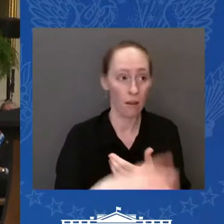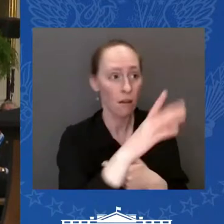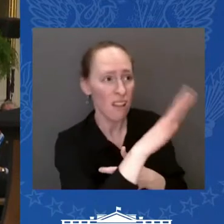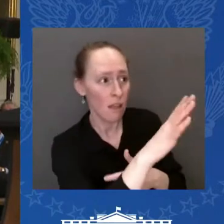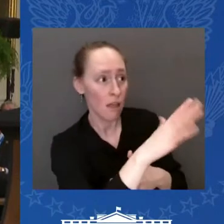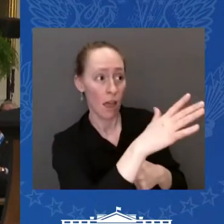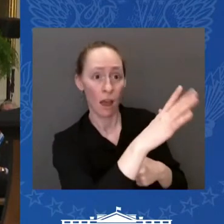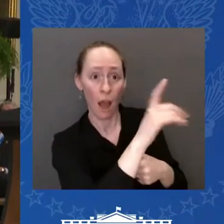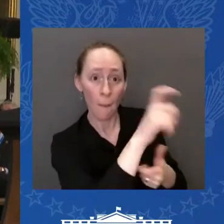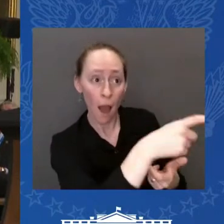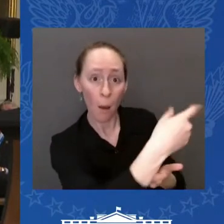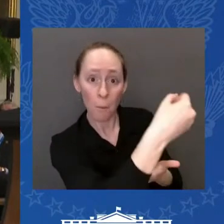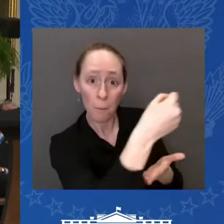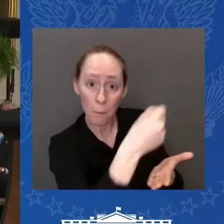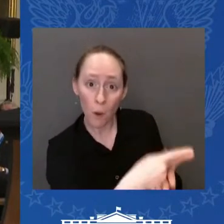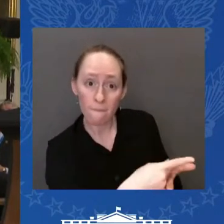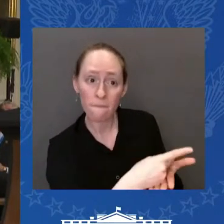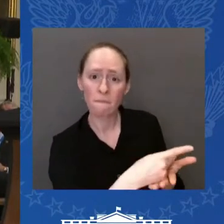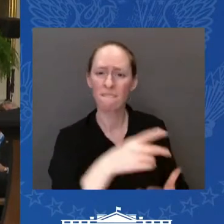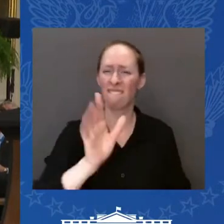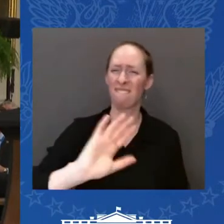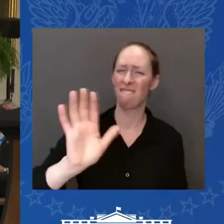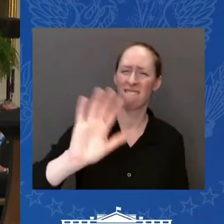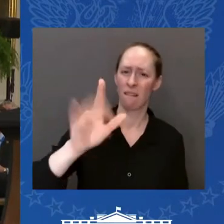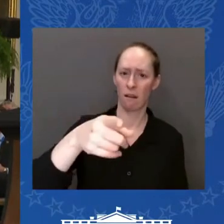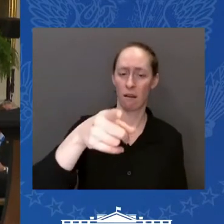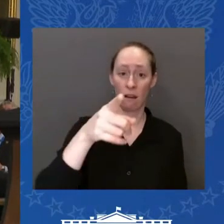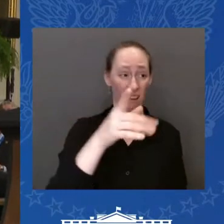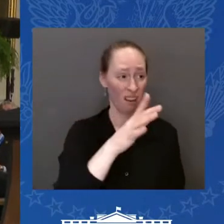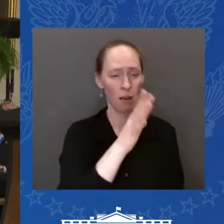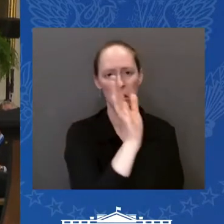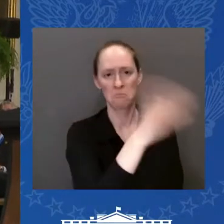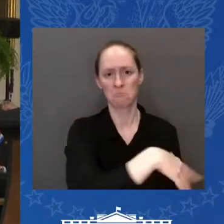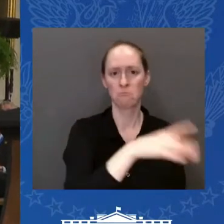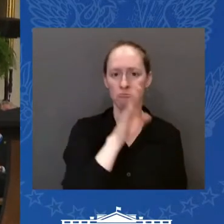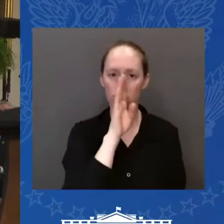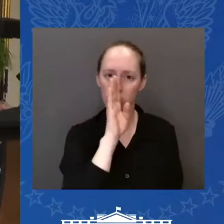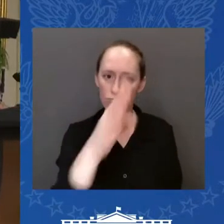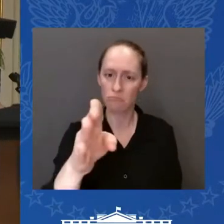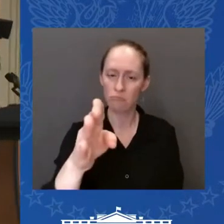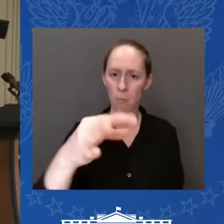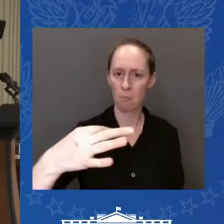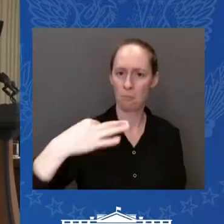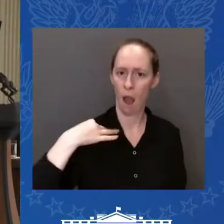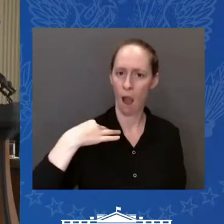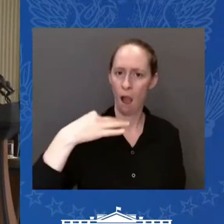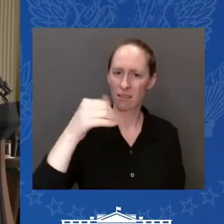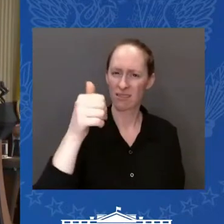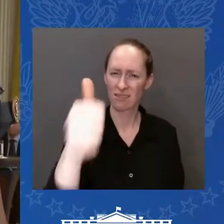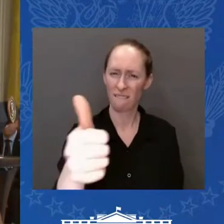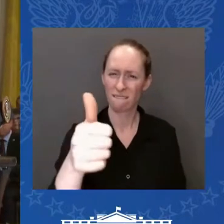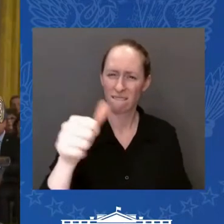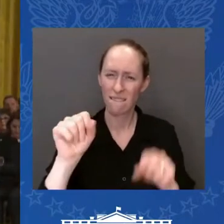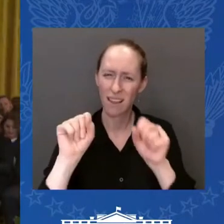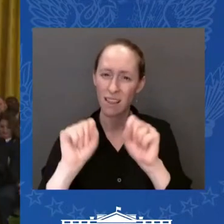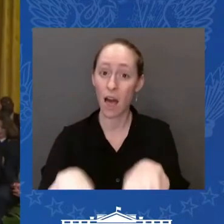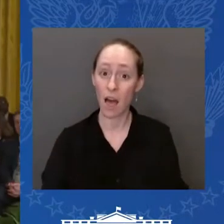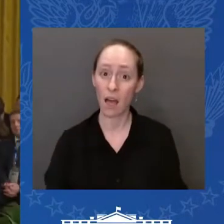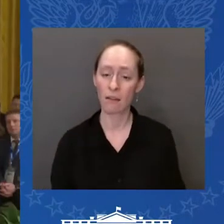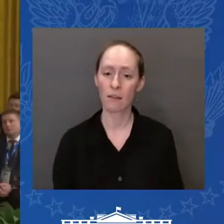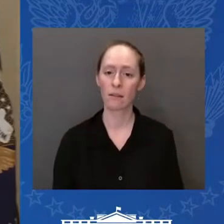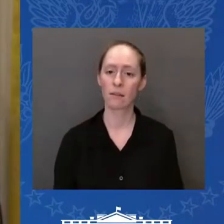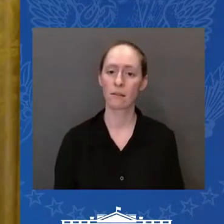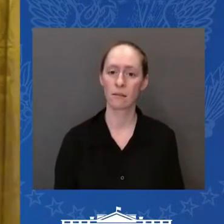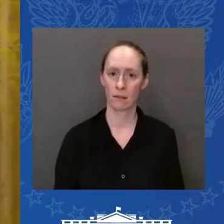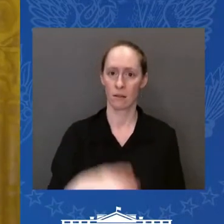didn't have to go. Legislature or governor to determine. You could apply directly. If you qualified, you got it directly. You got the money directly.